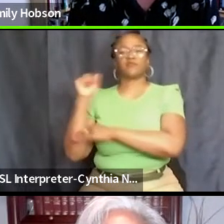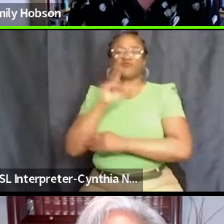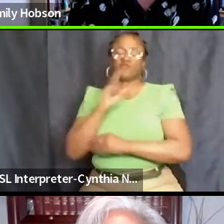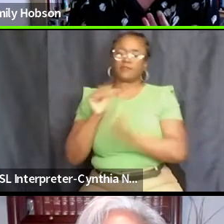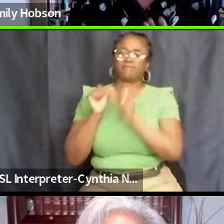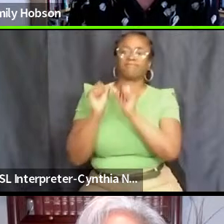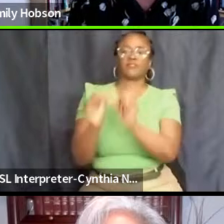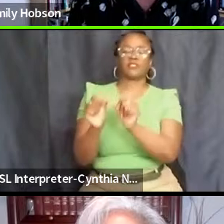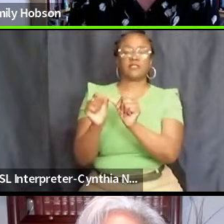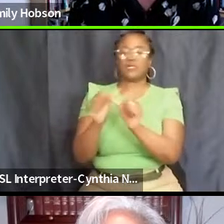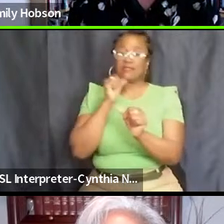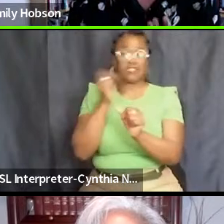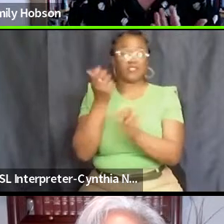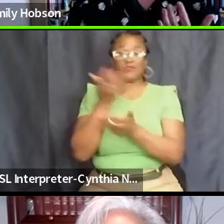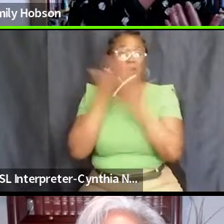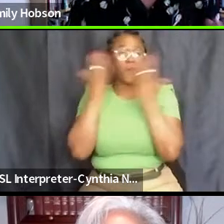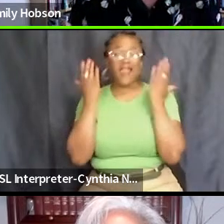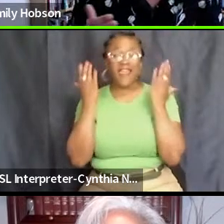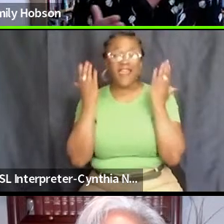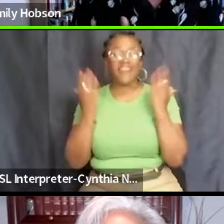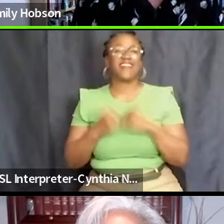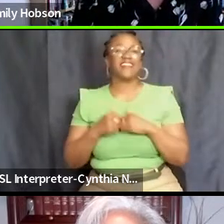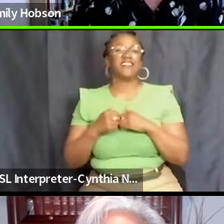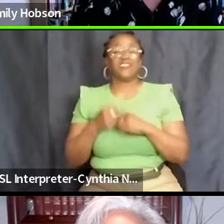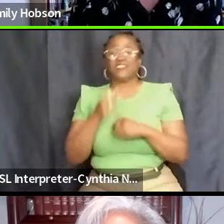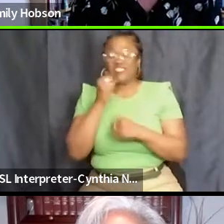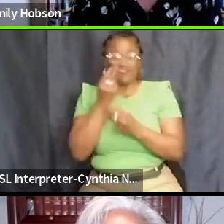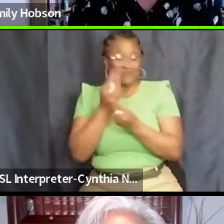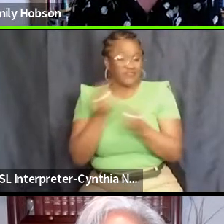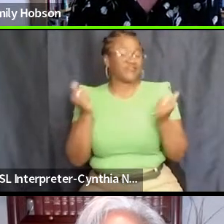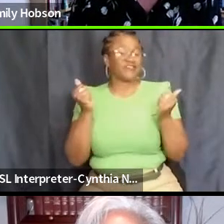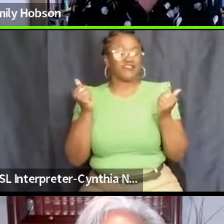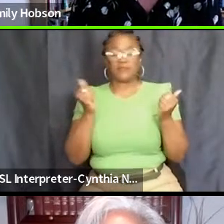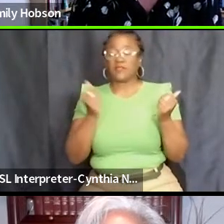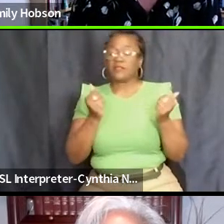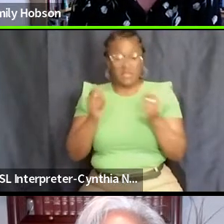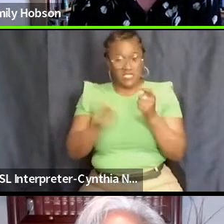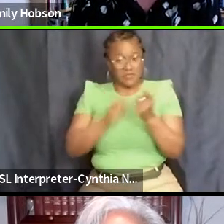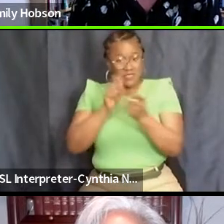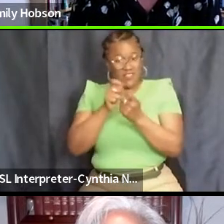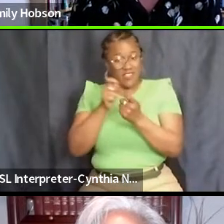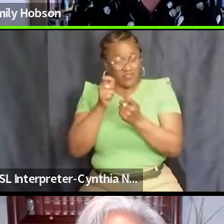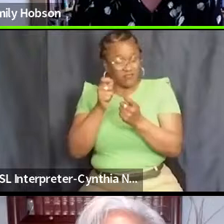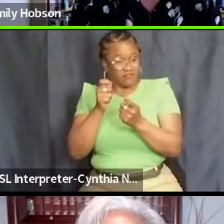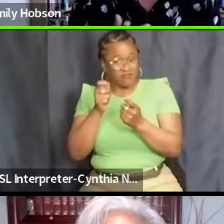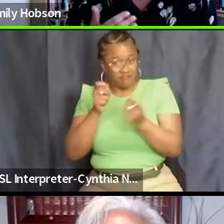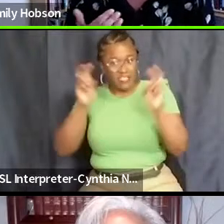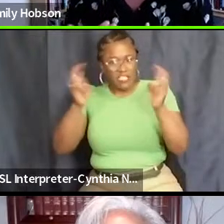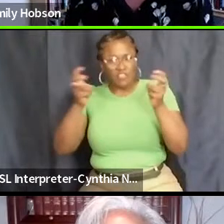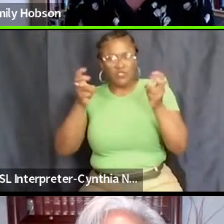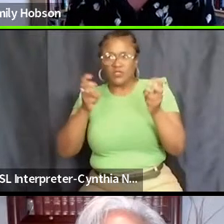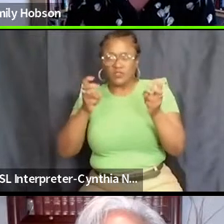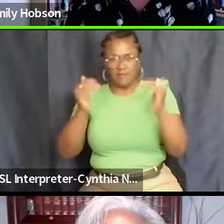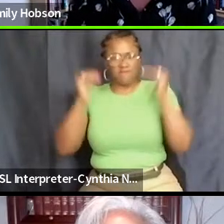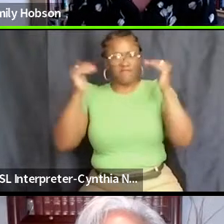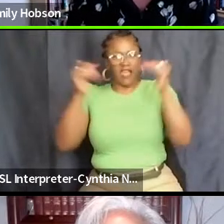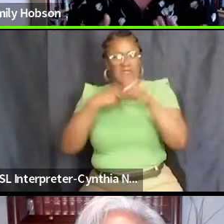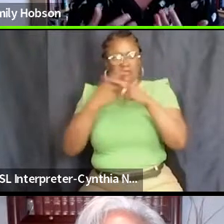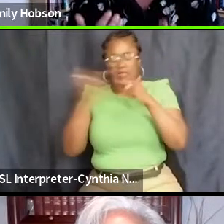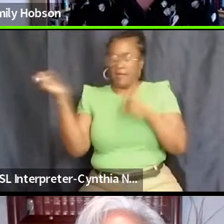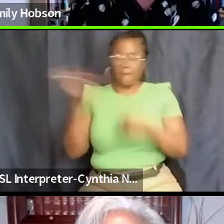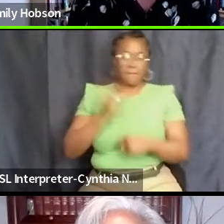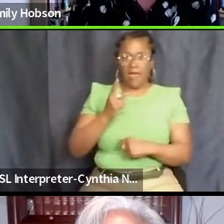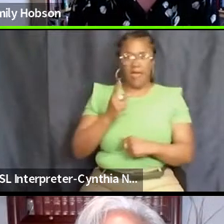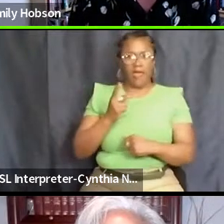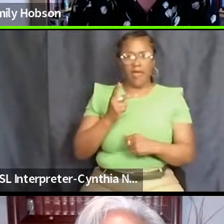persisted, right? It didn't go away. You know, certain kinds of issues and campaigns went into abeyance, but then came back later,